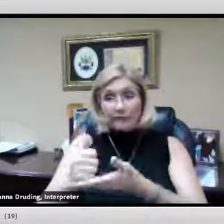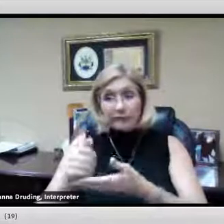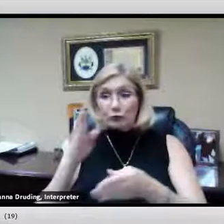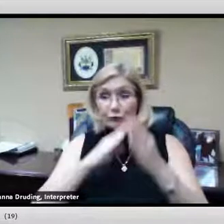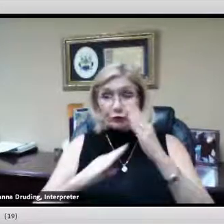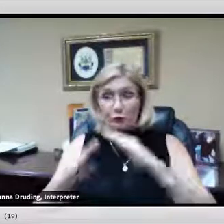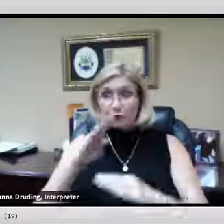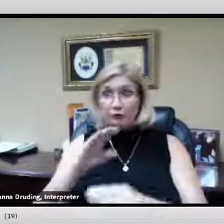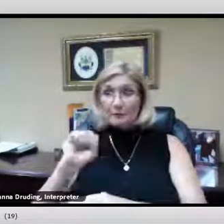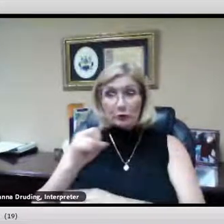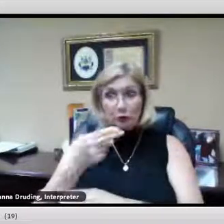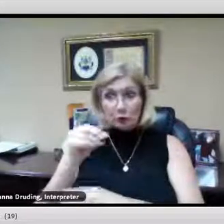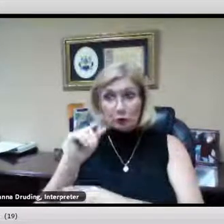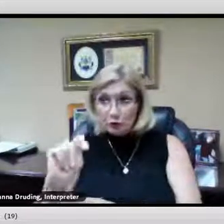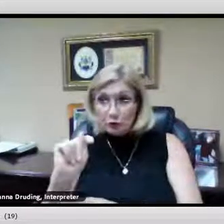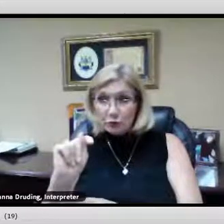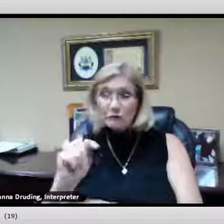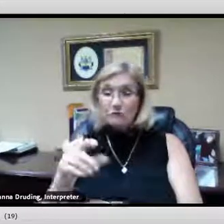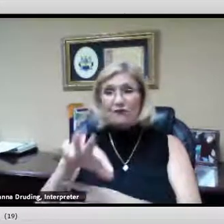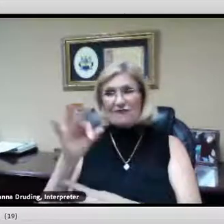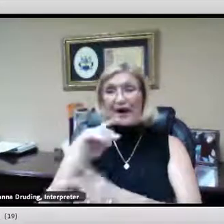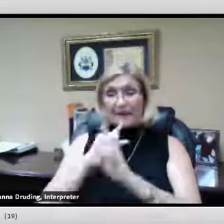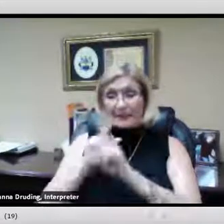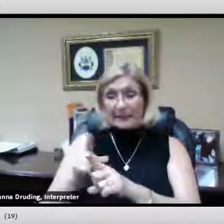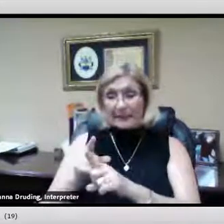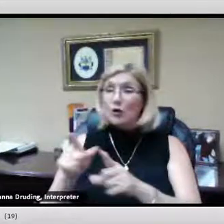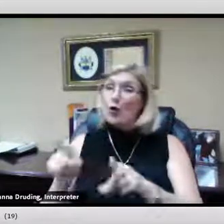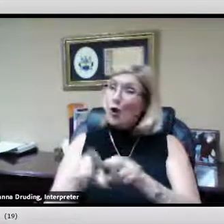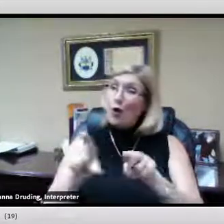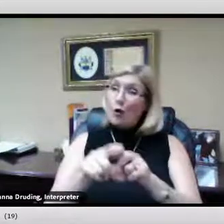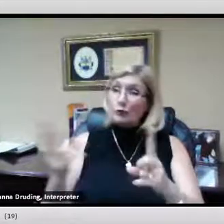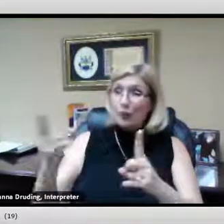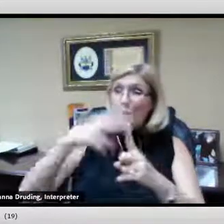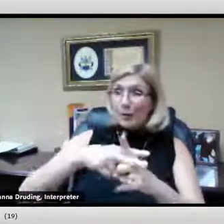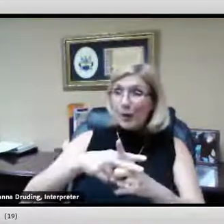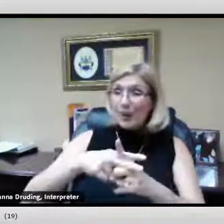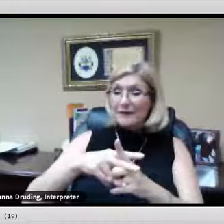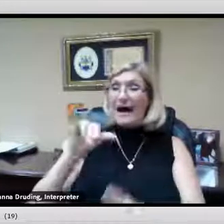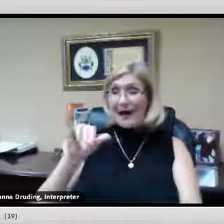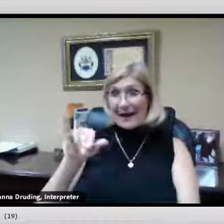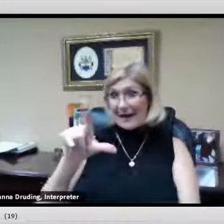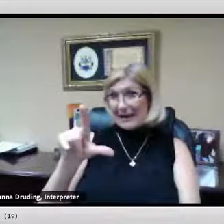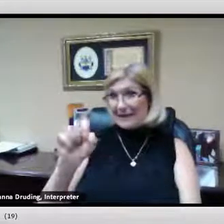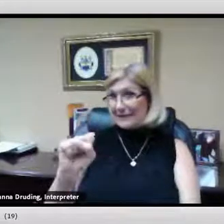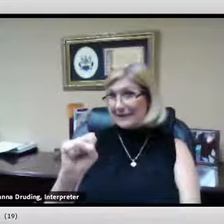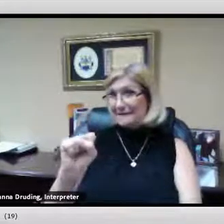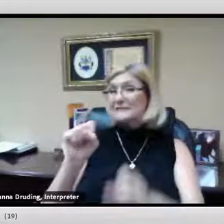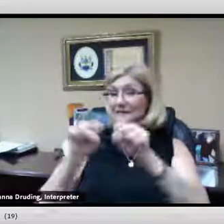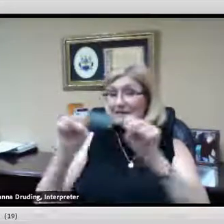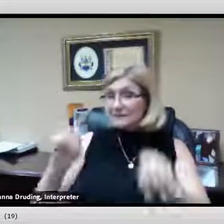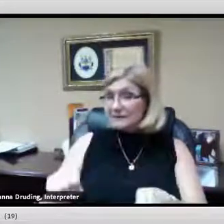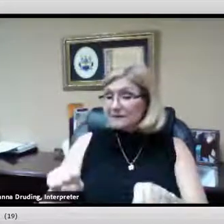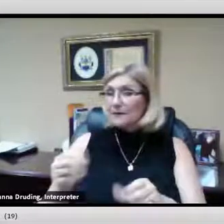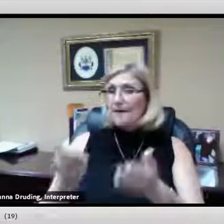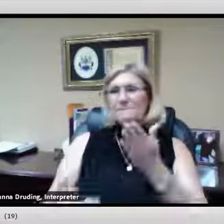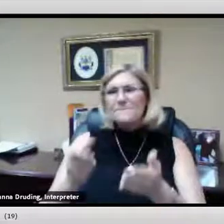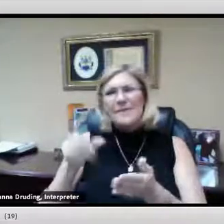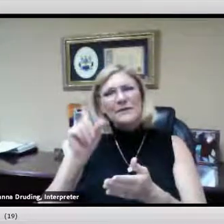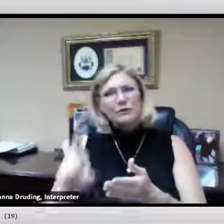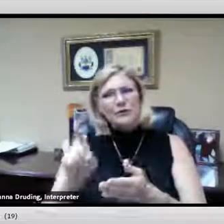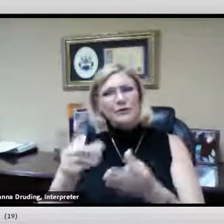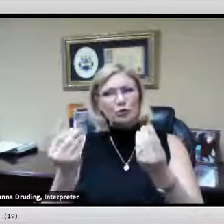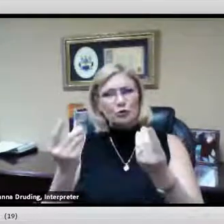finding answers. And this applies even to ILS systems. You might have to do the same kind of